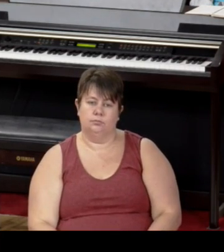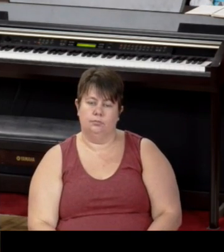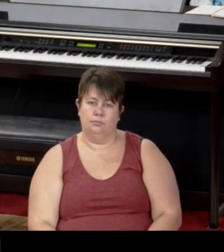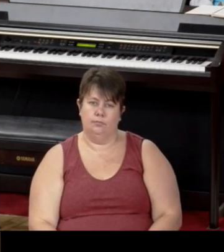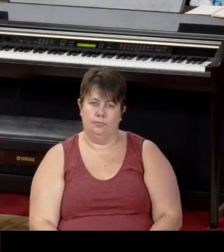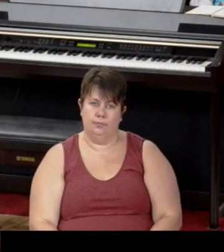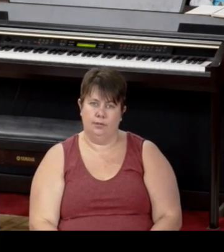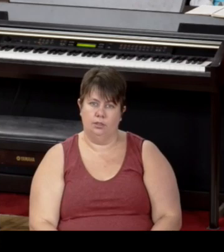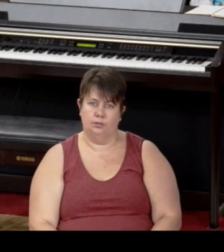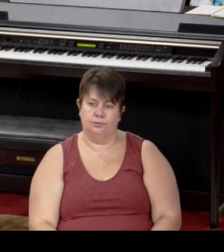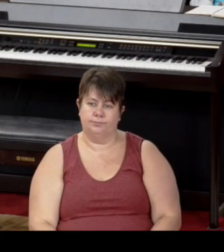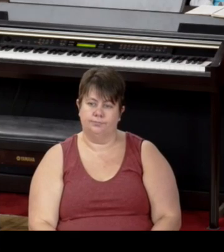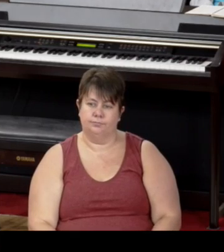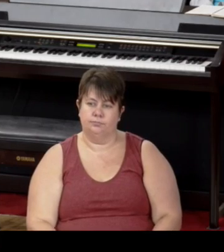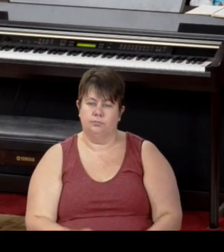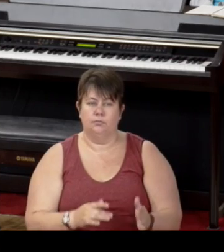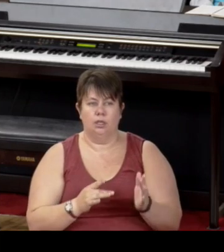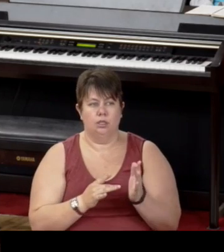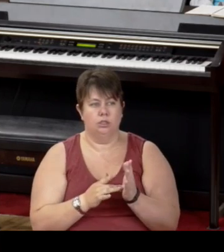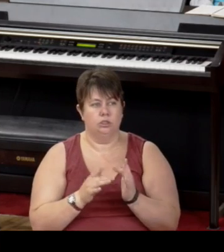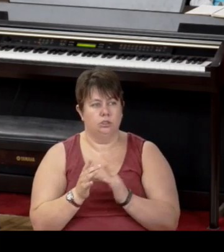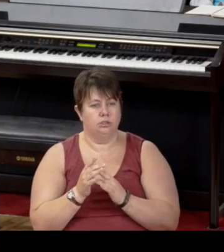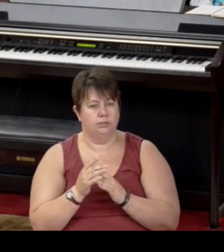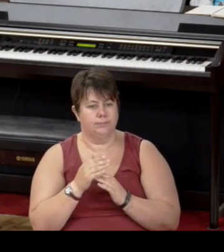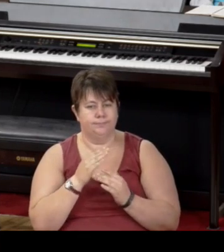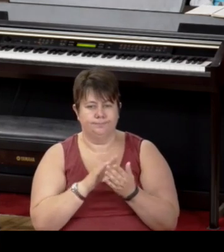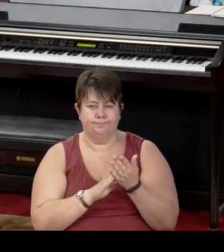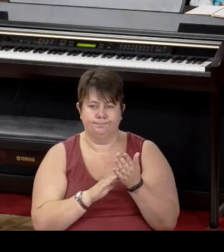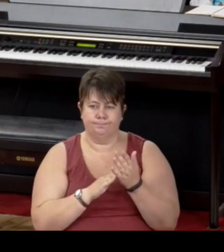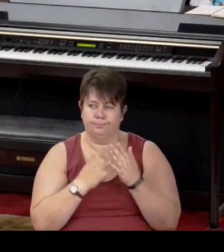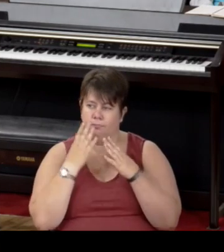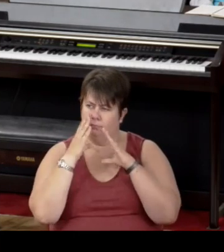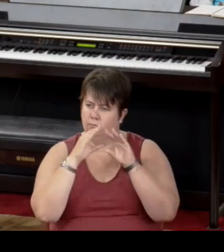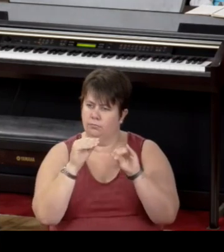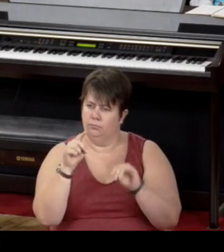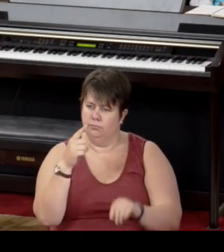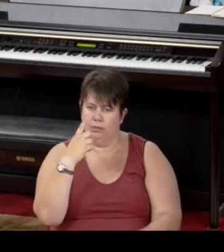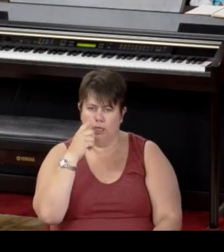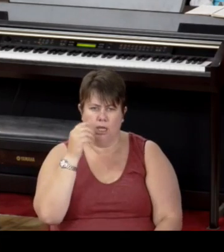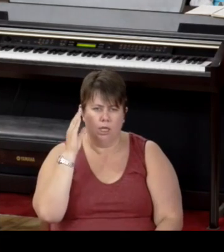we read these letters is to say, do you have ears to hear what I am saying?